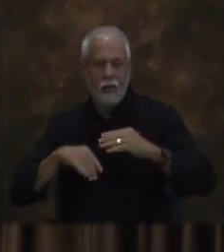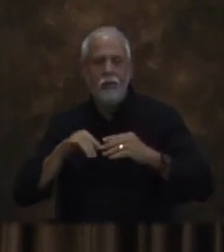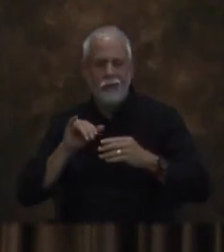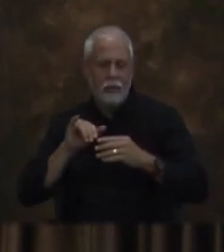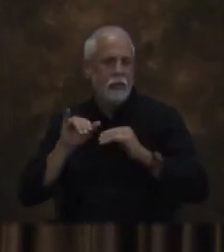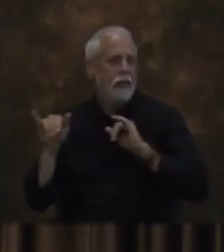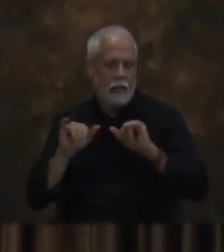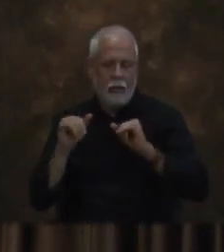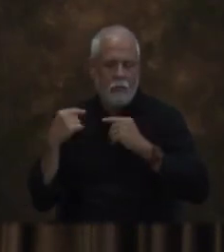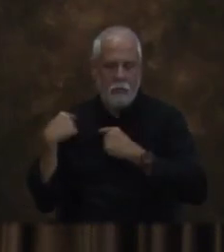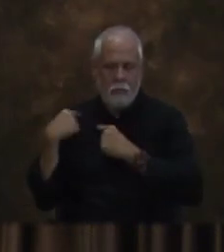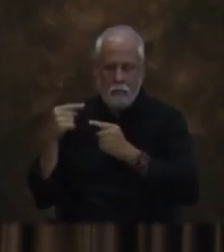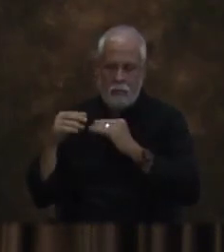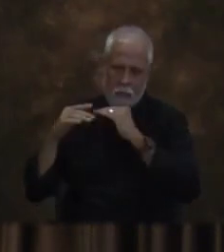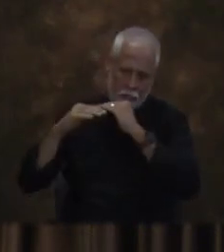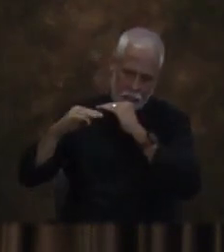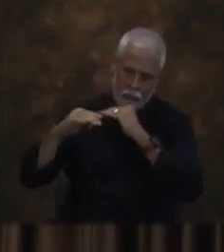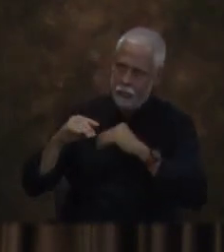the same as it has been.